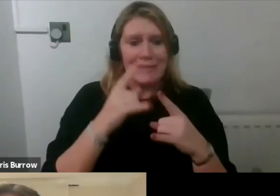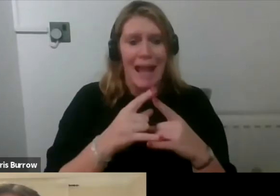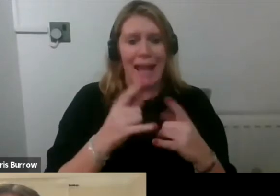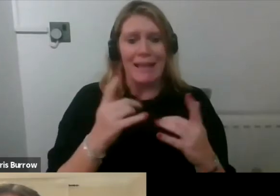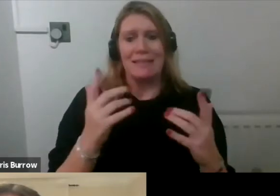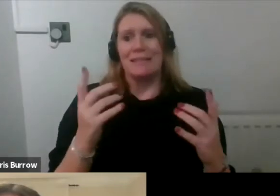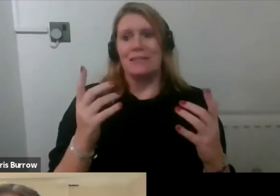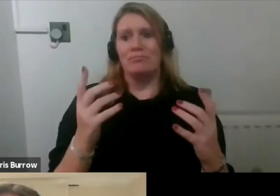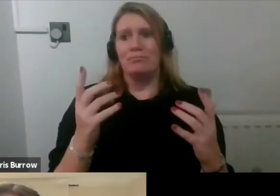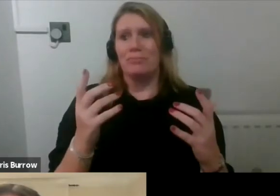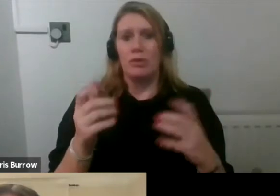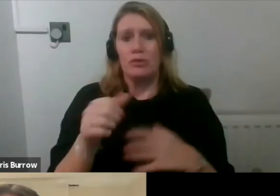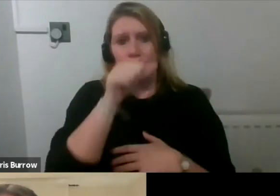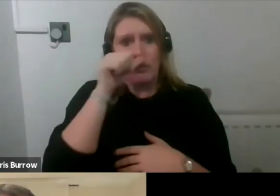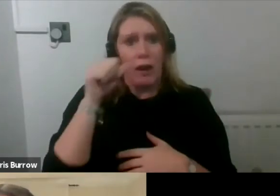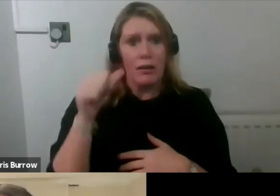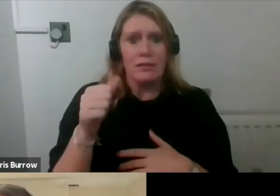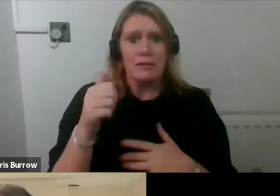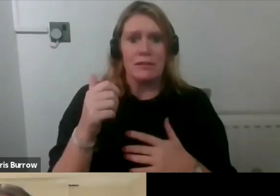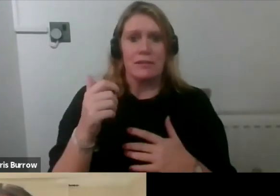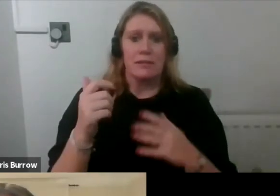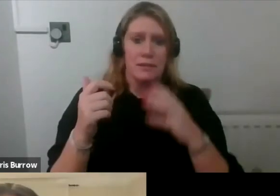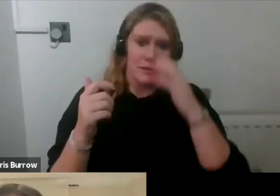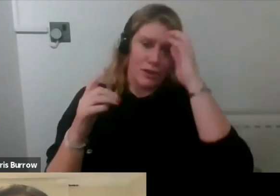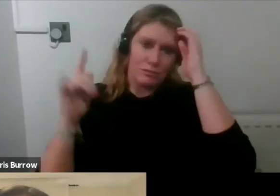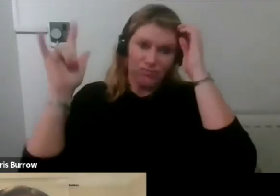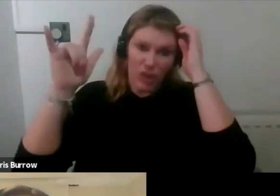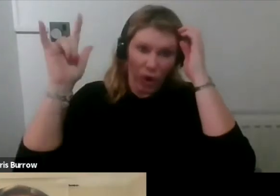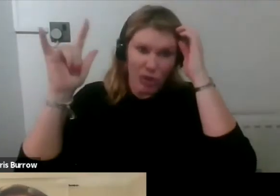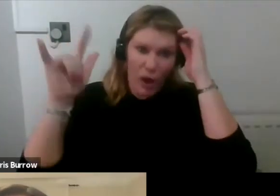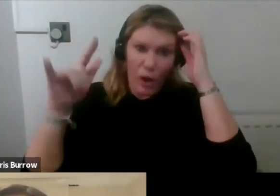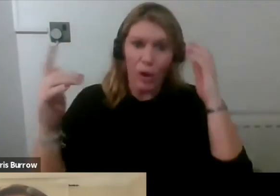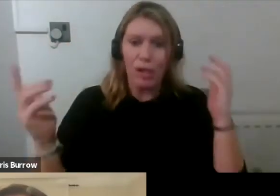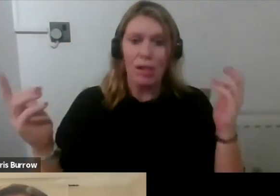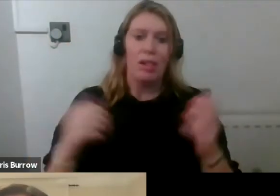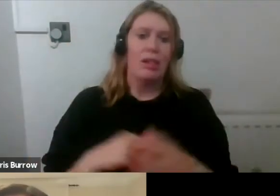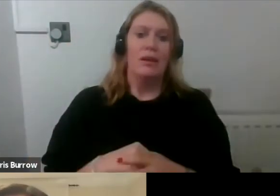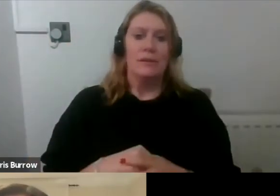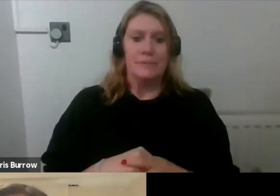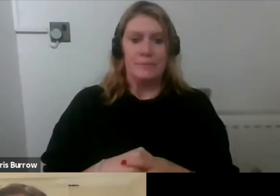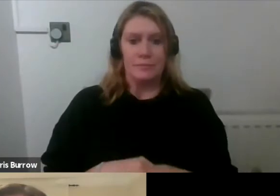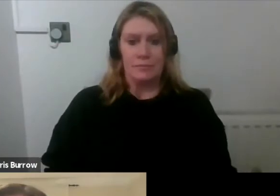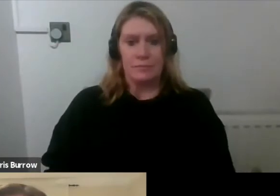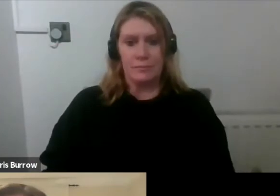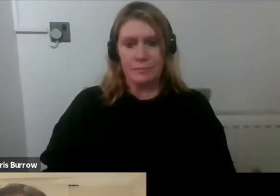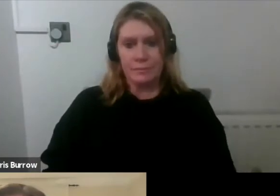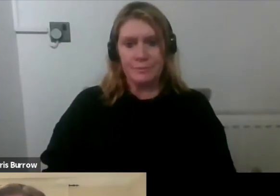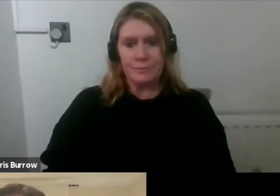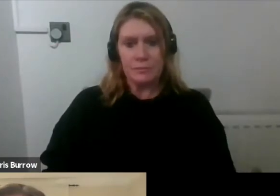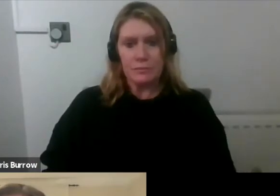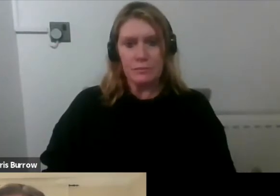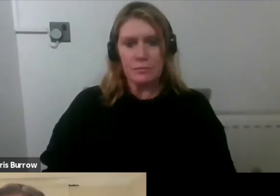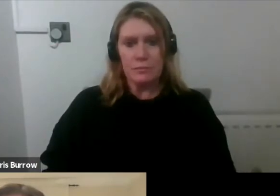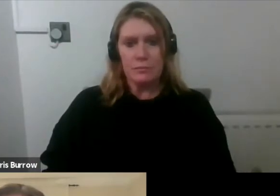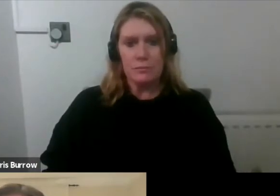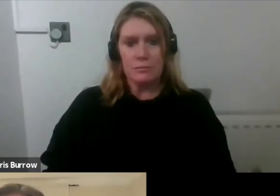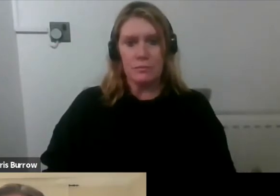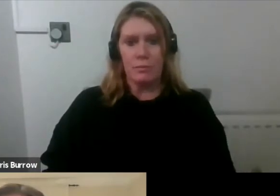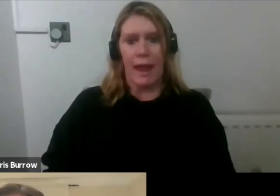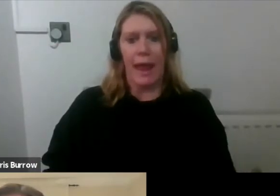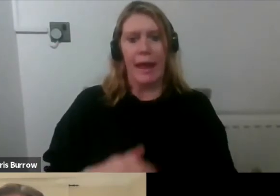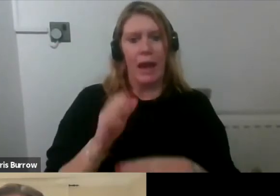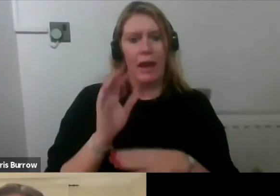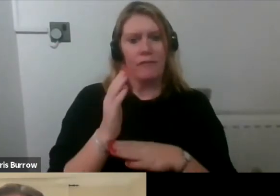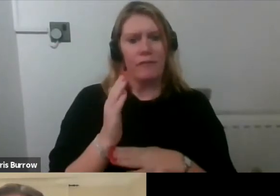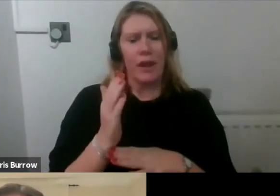which was a film by a woman with ME. So all kinds of interesting work we've done in that